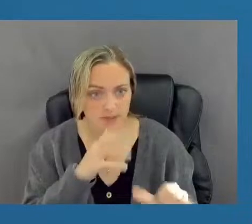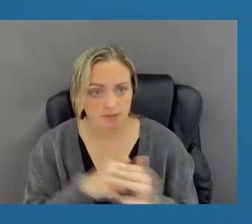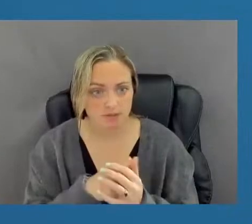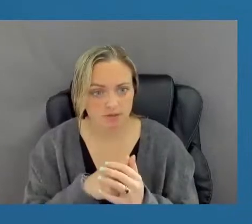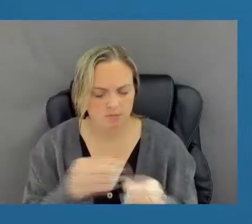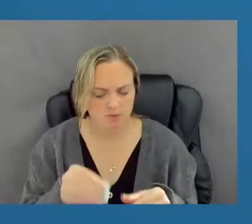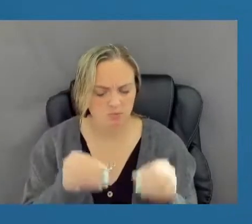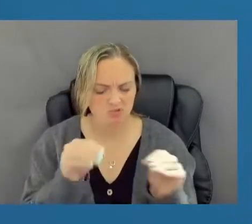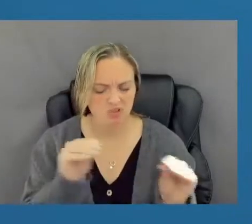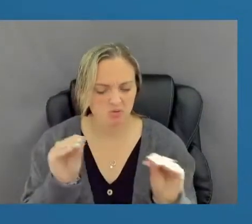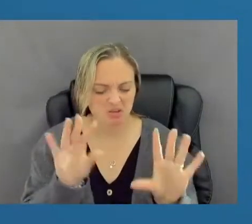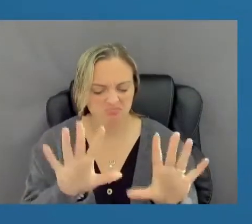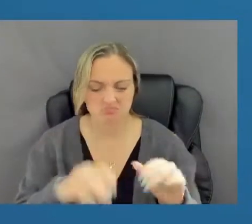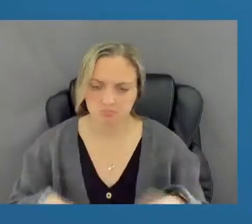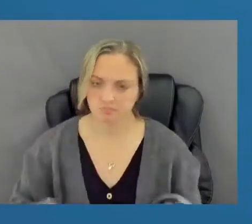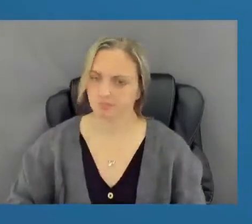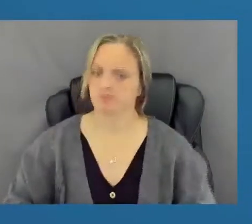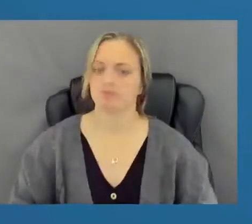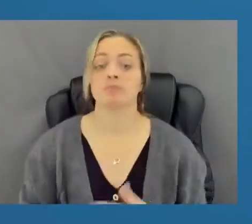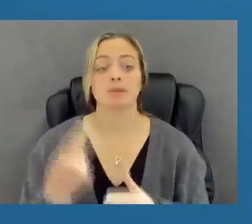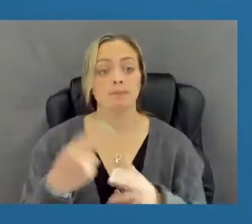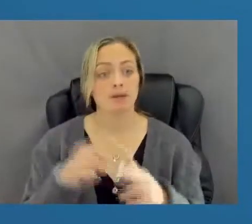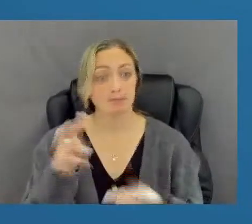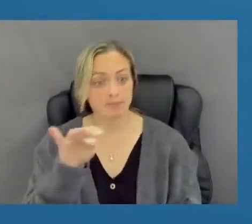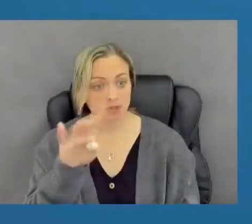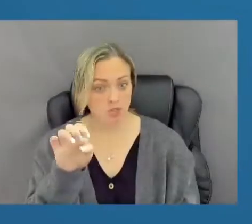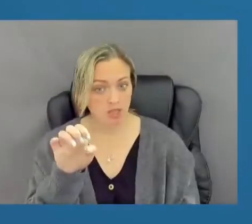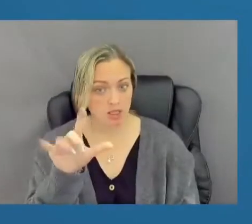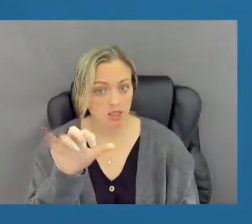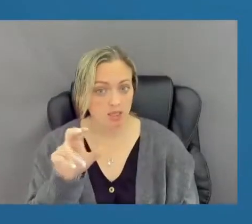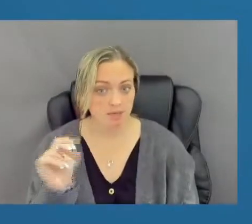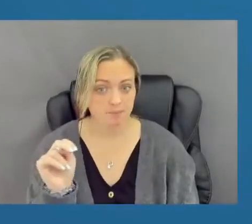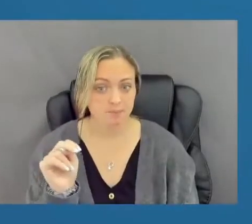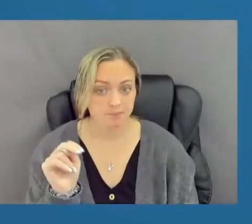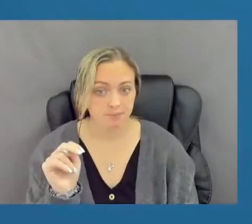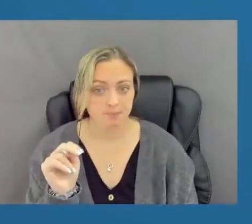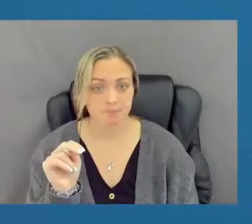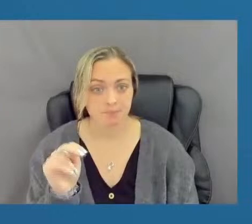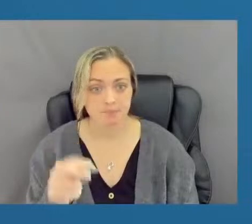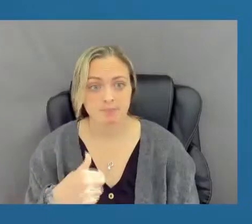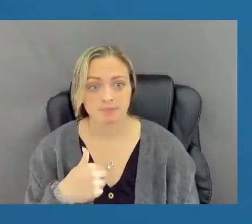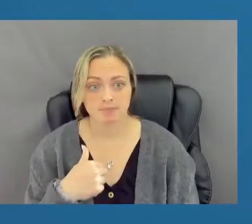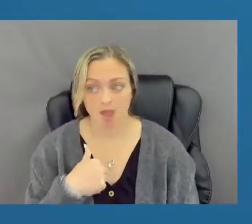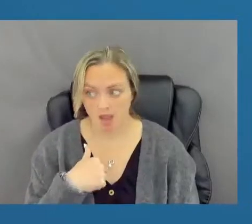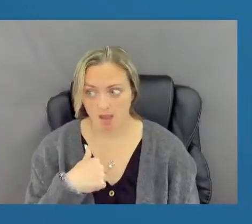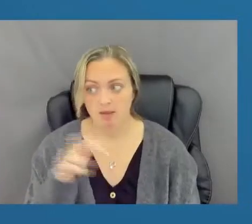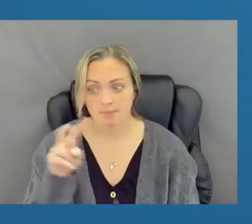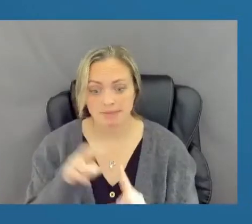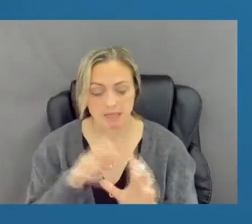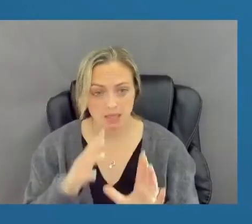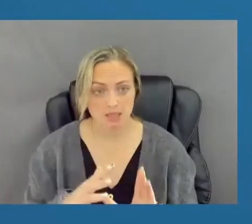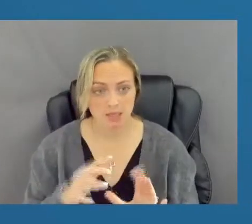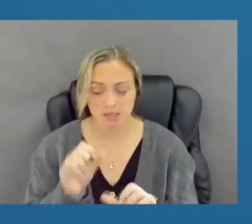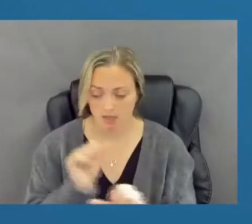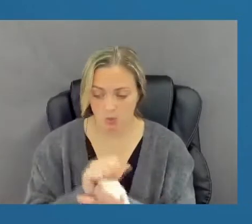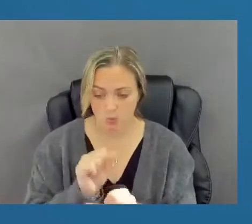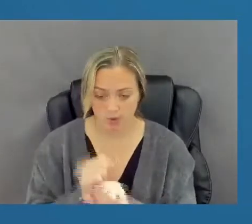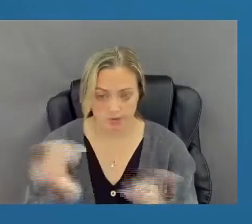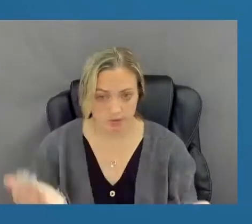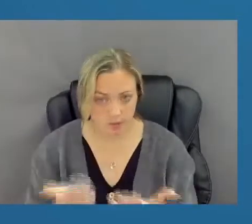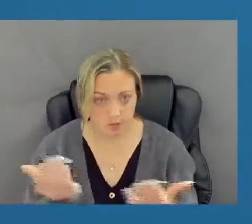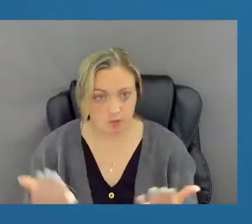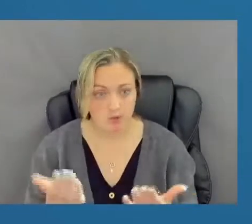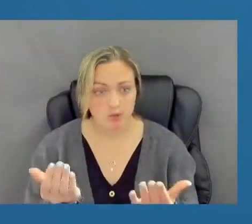bit? My name is Michelle Ned. I am a delegate and an employee here at Interfaith